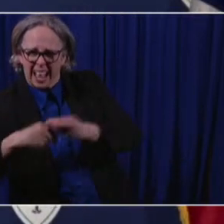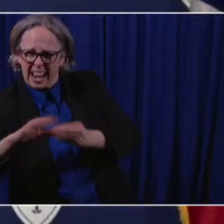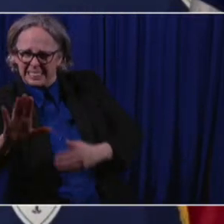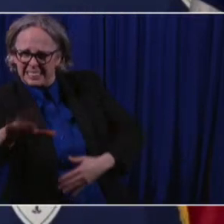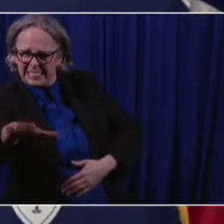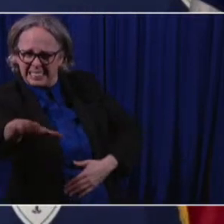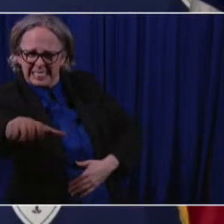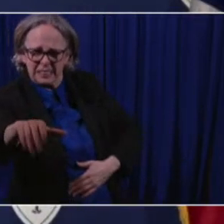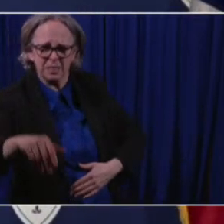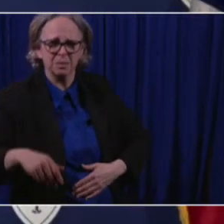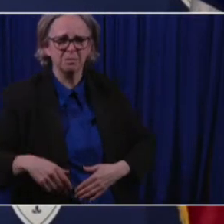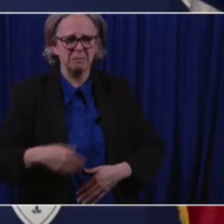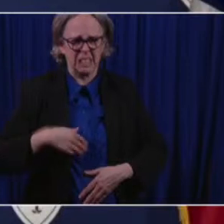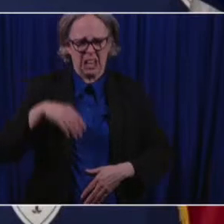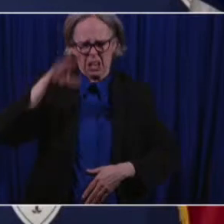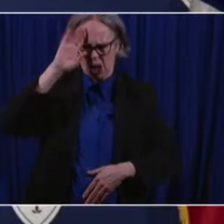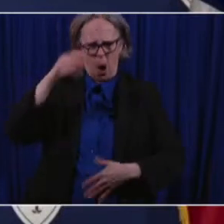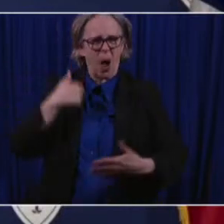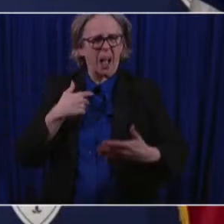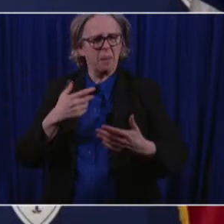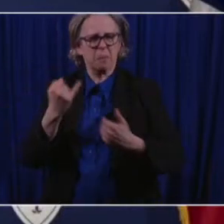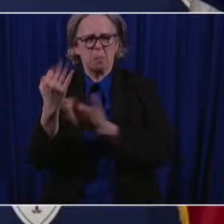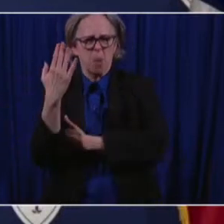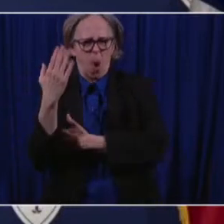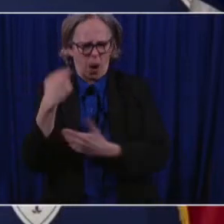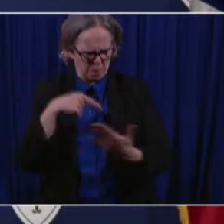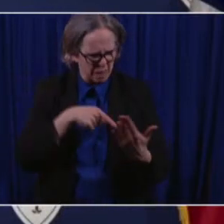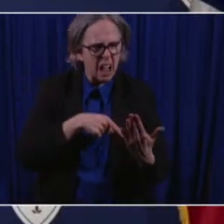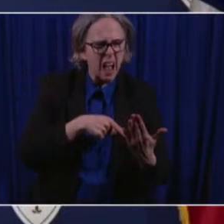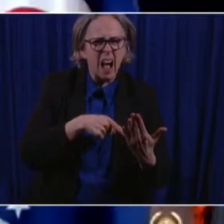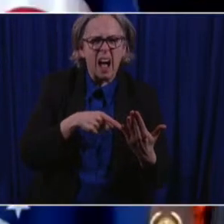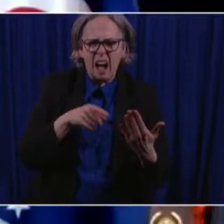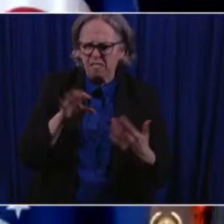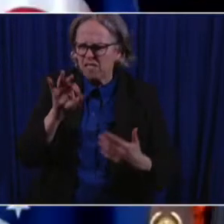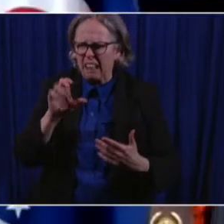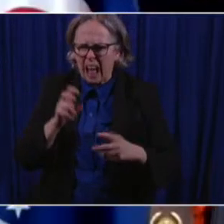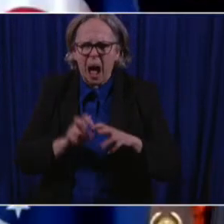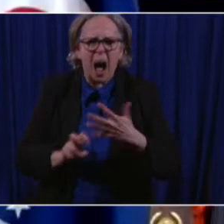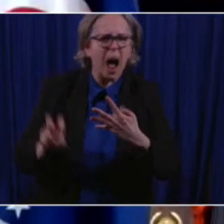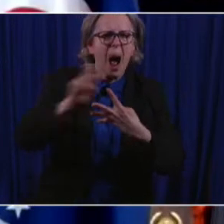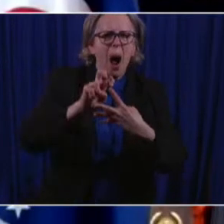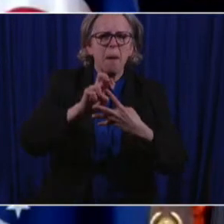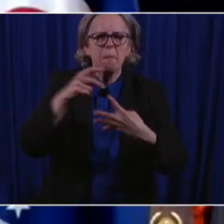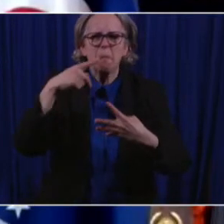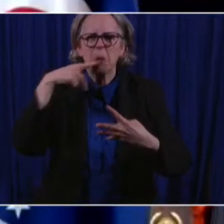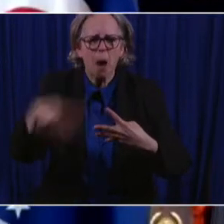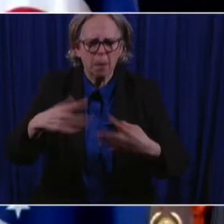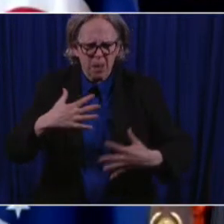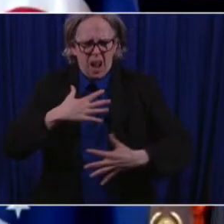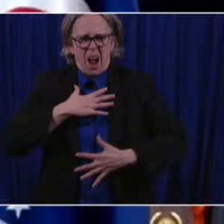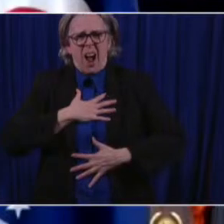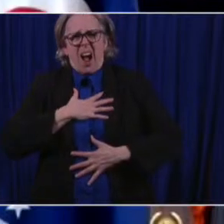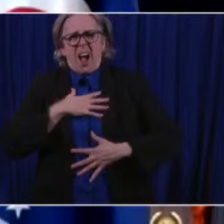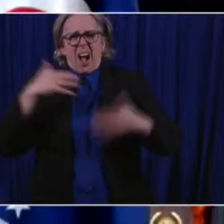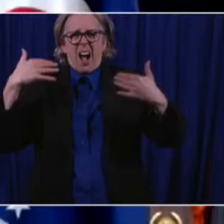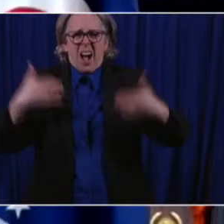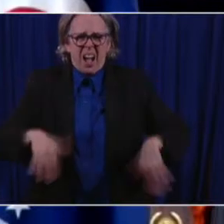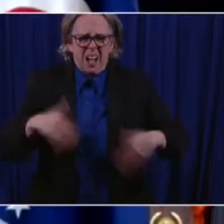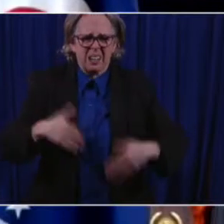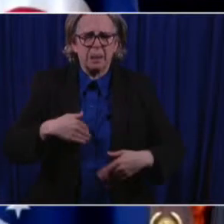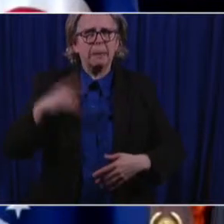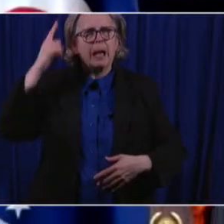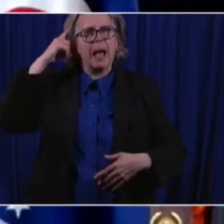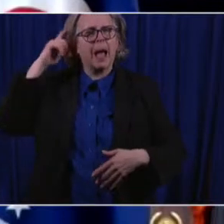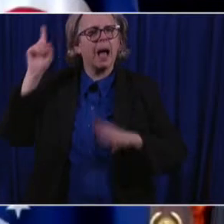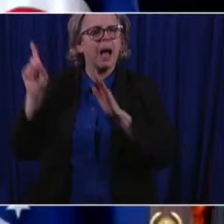saw Franklin County had gone purple. It made me grateful that we made the decision way back when to vaccinate all the teachers and the